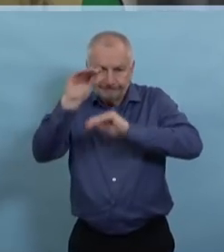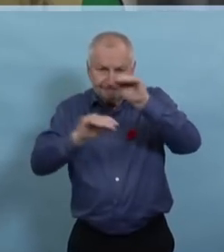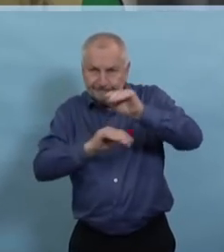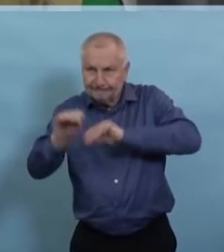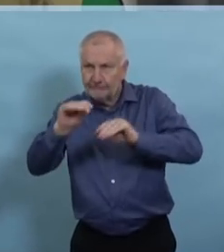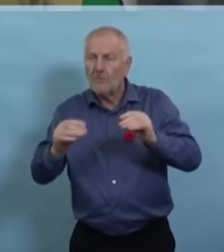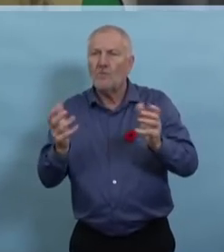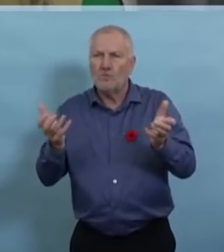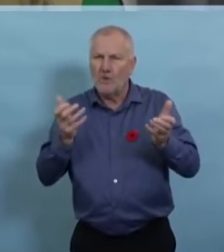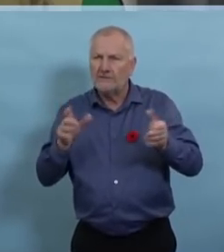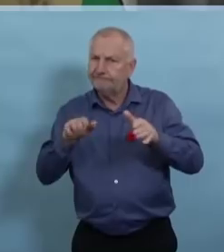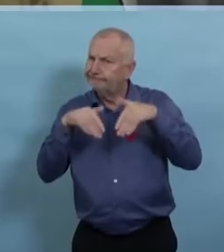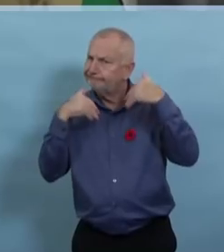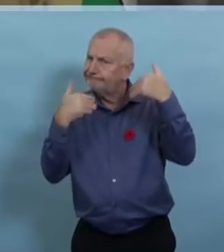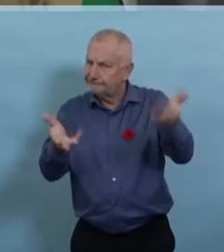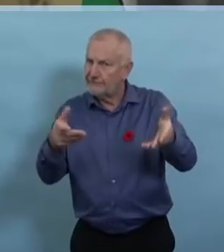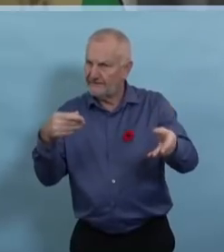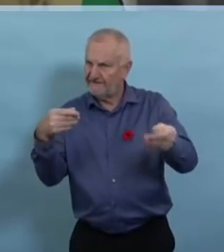the way that works best